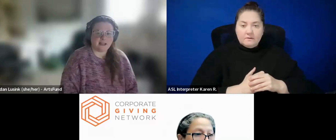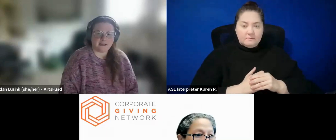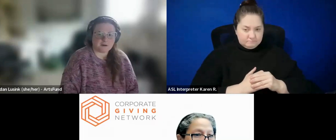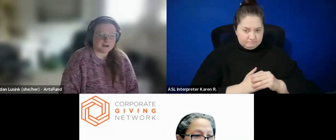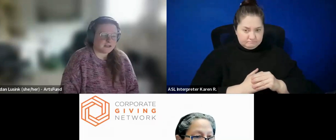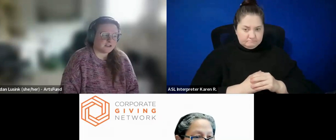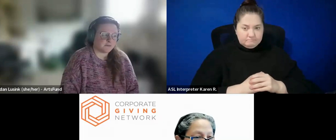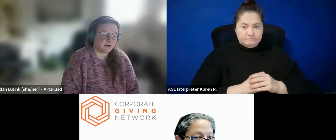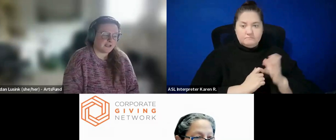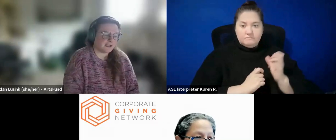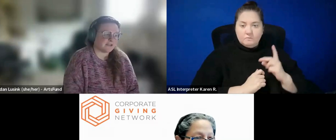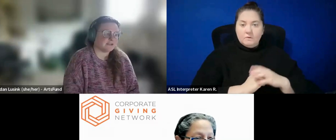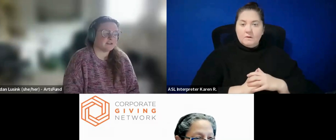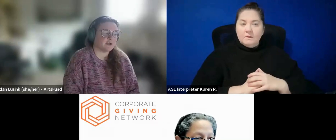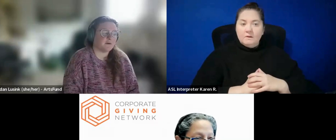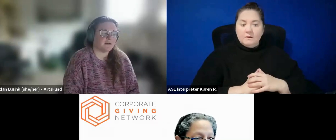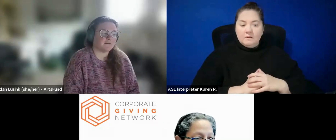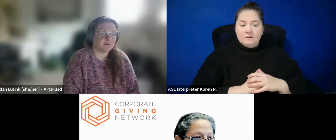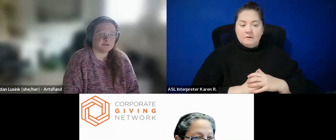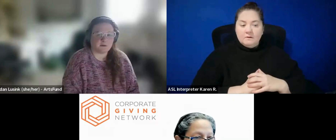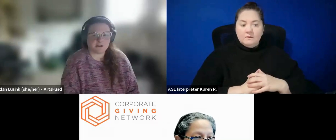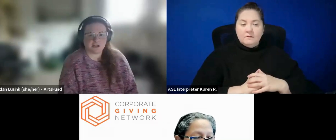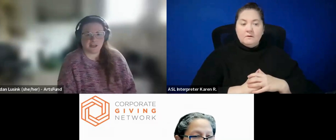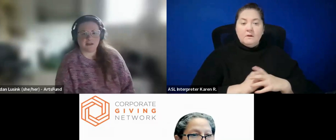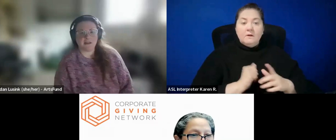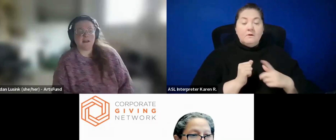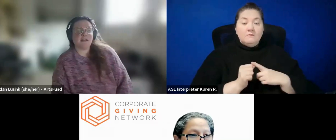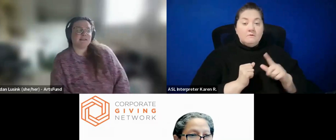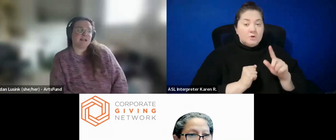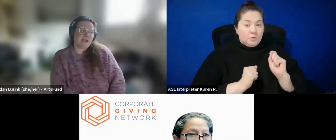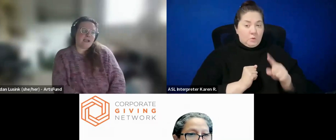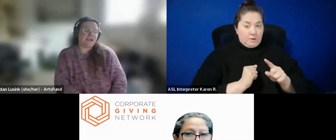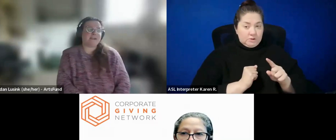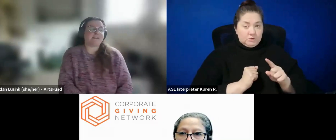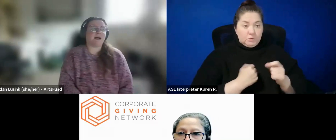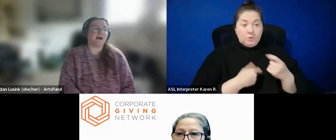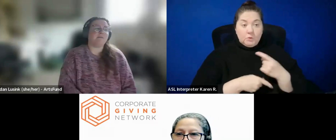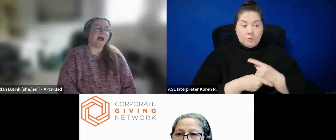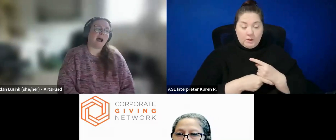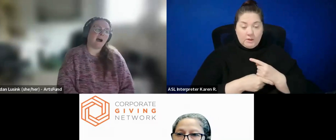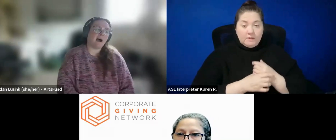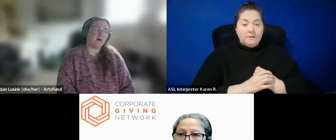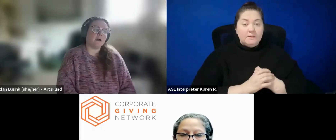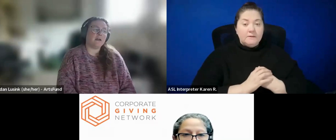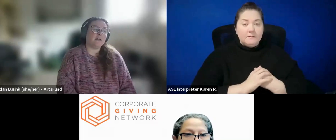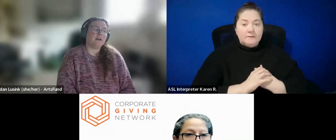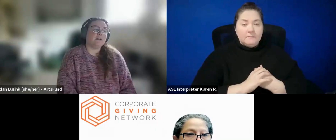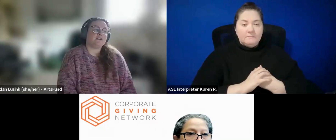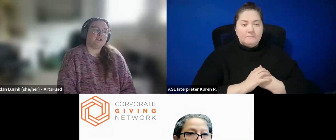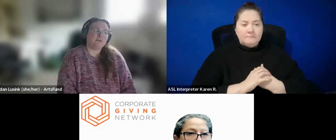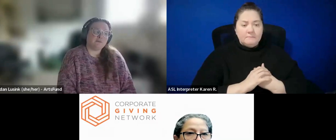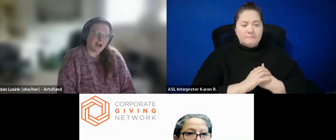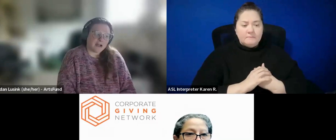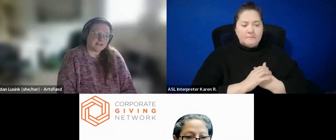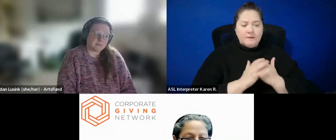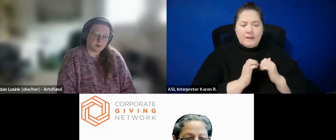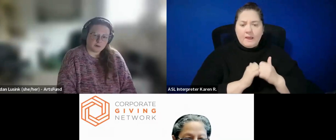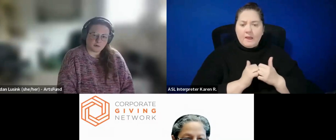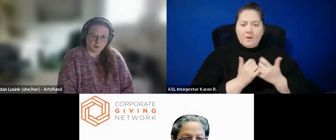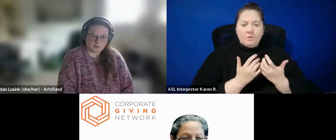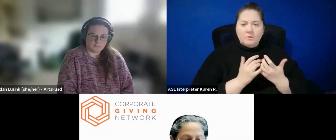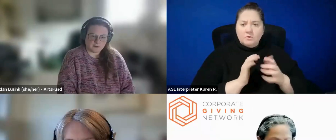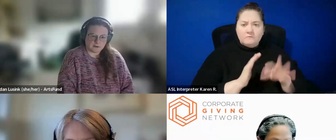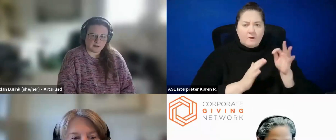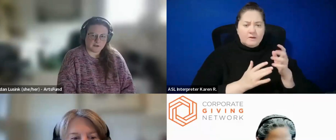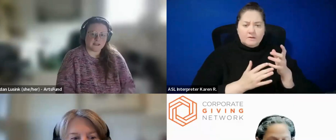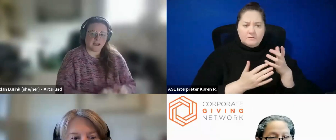Beautiful. Okay, we're going to jump right in. So our first question today is how do you find and